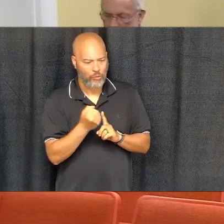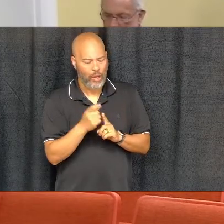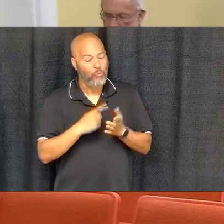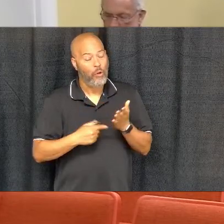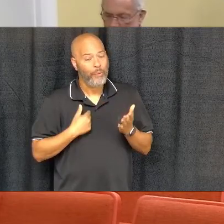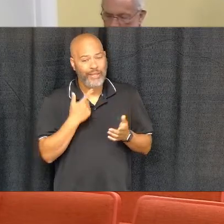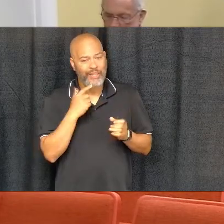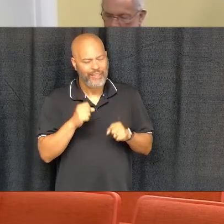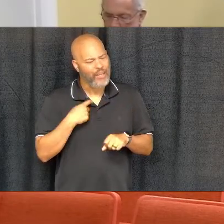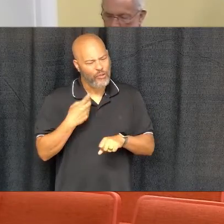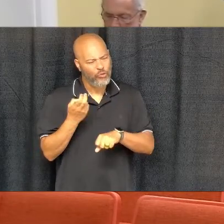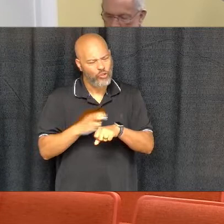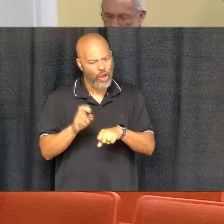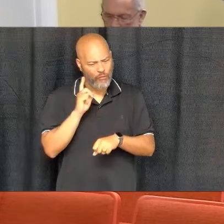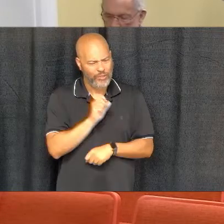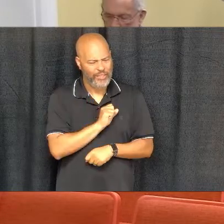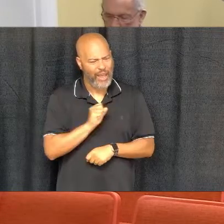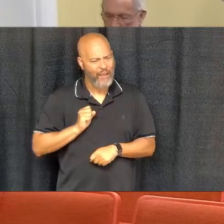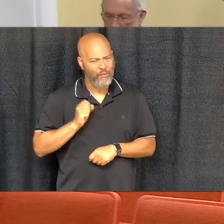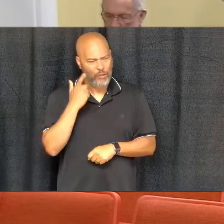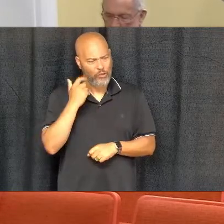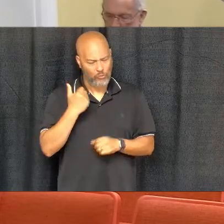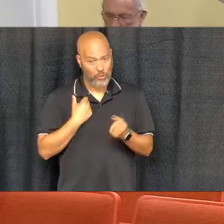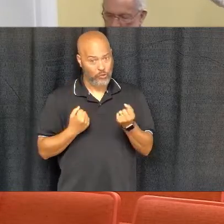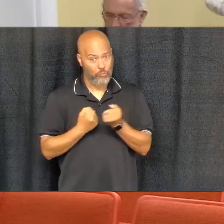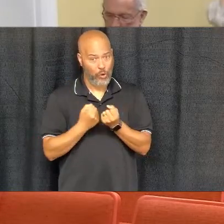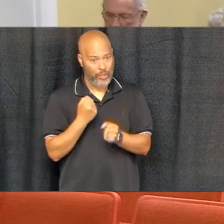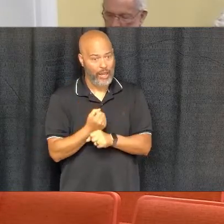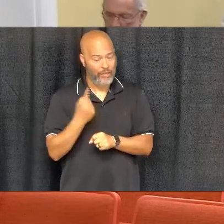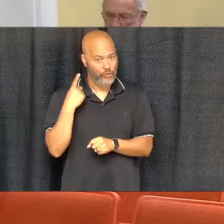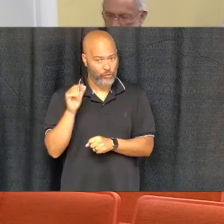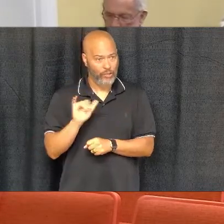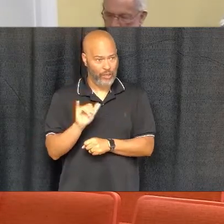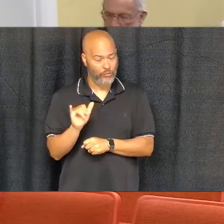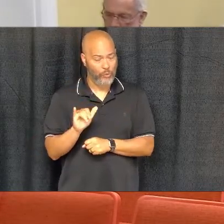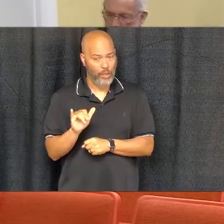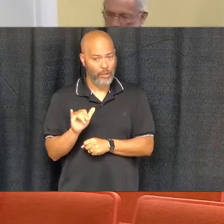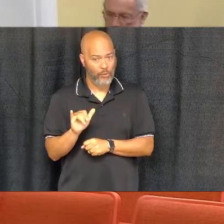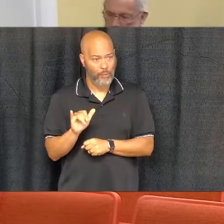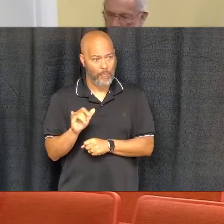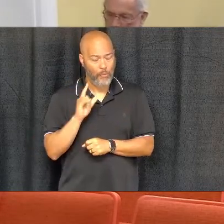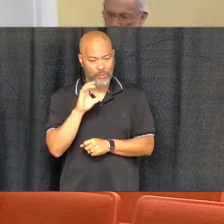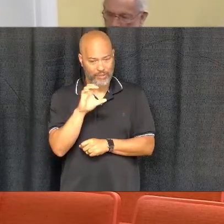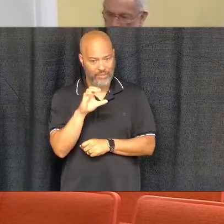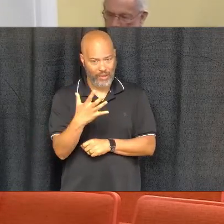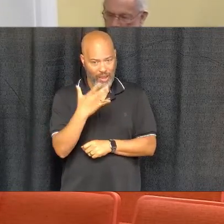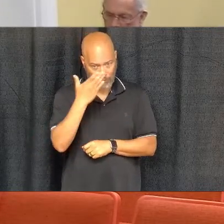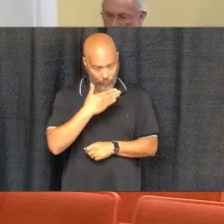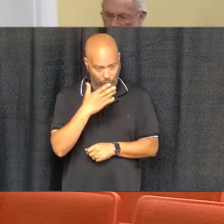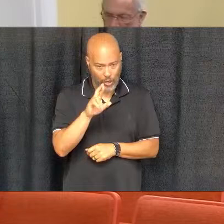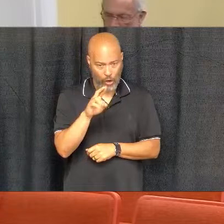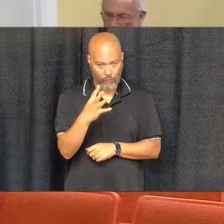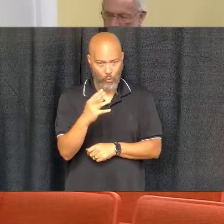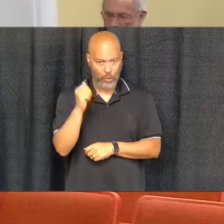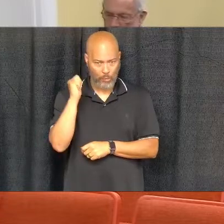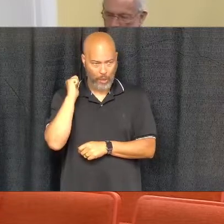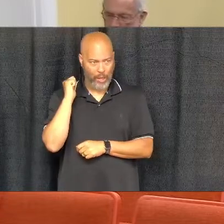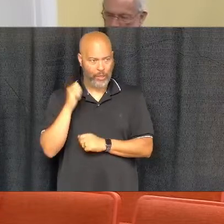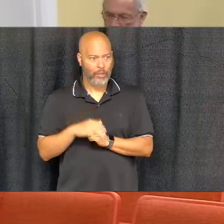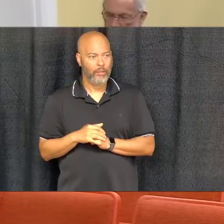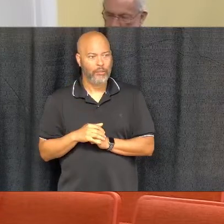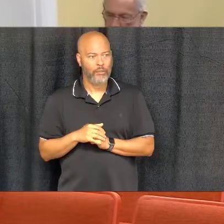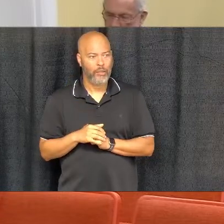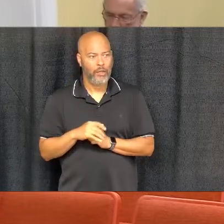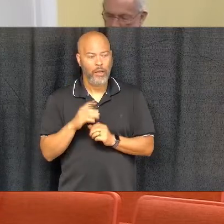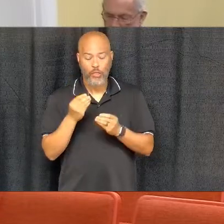this was a difficult one for staff because we actually supported last year as well, which was C5 in the front and R4 in the back.